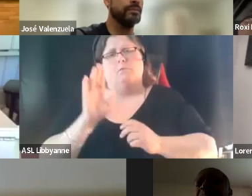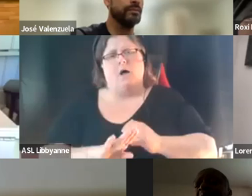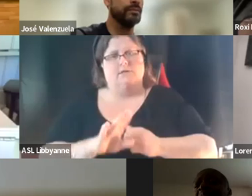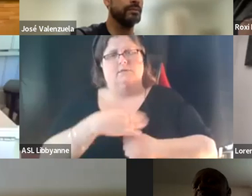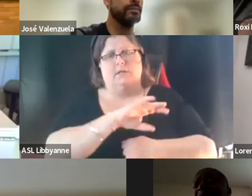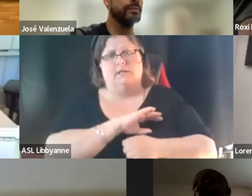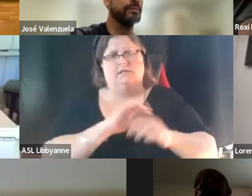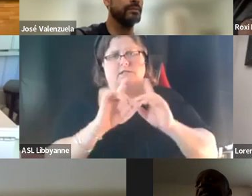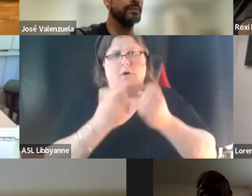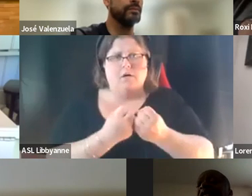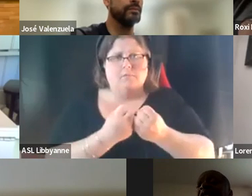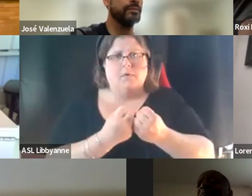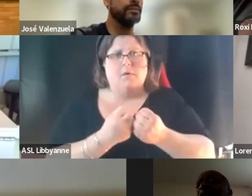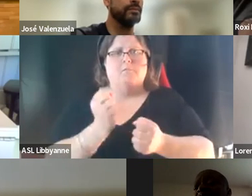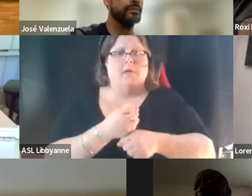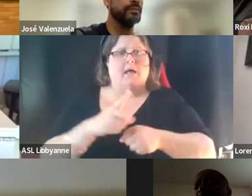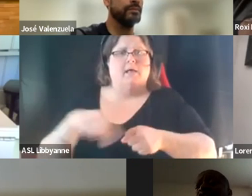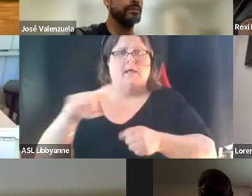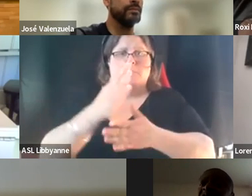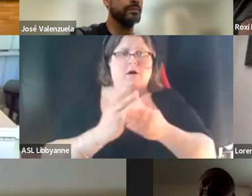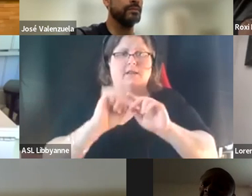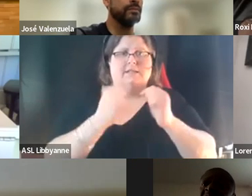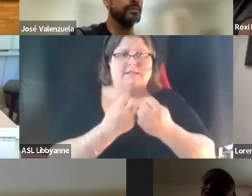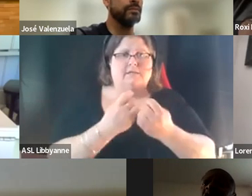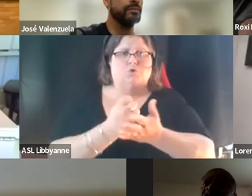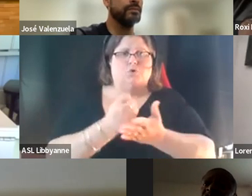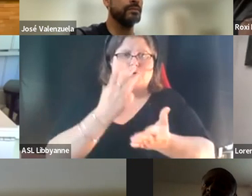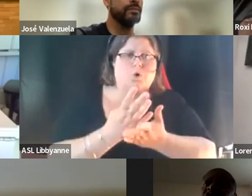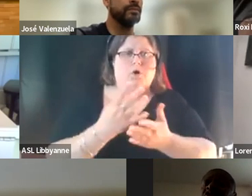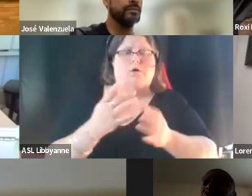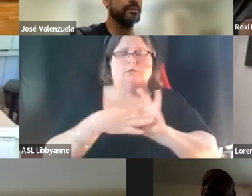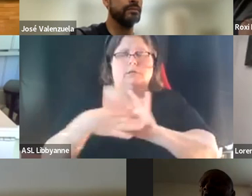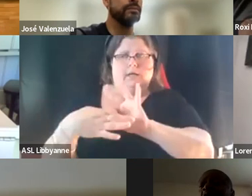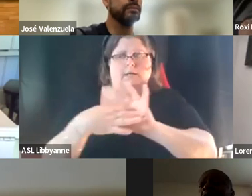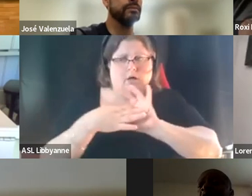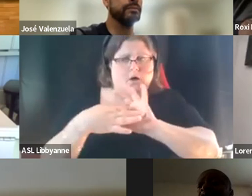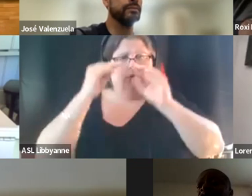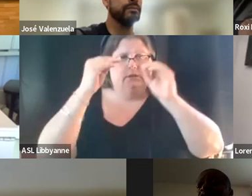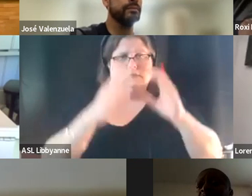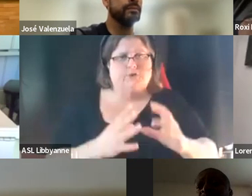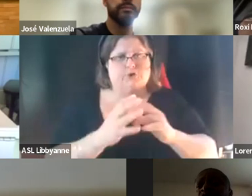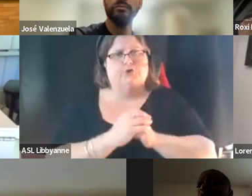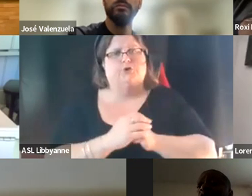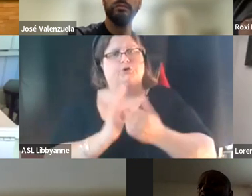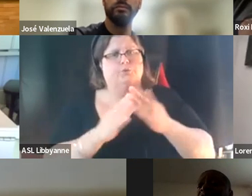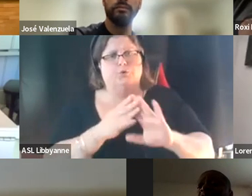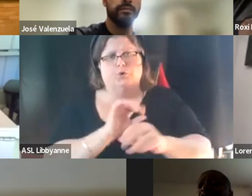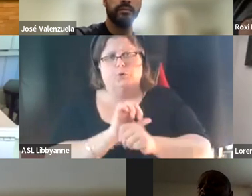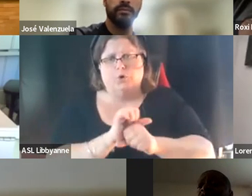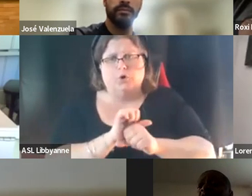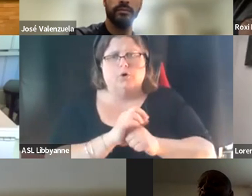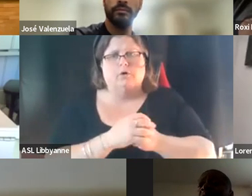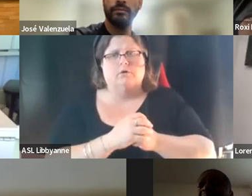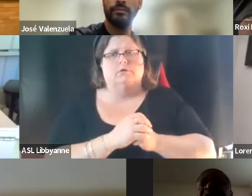Police Department, make them part of the team of social workers, liaisons, teachers, you know, community workers,